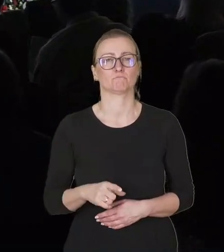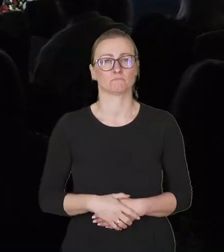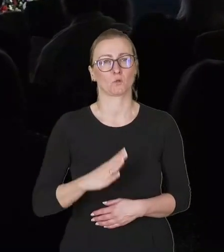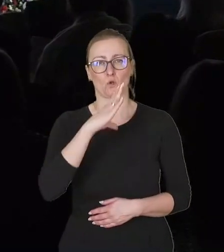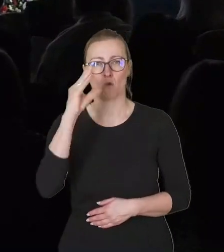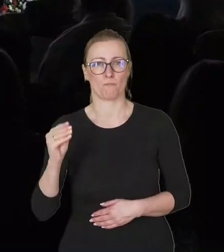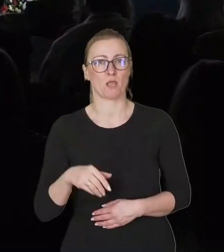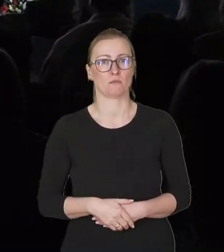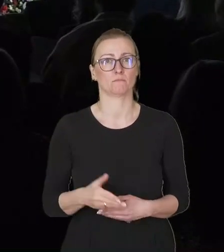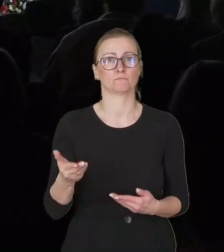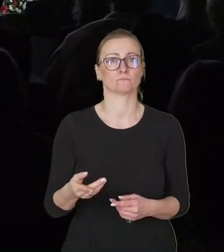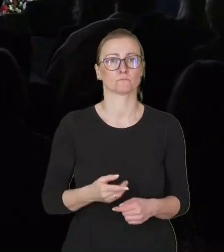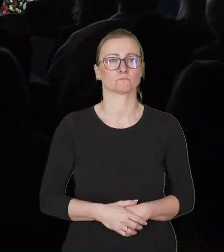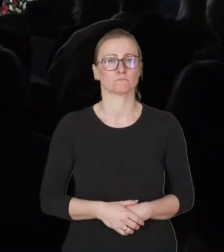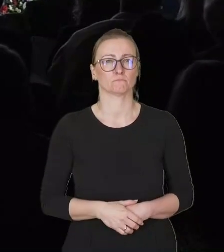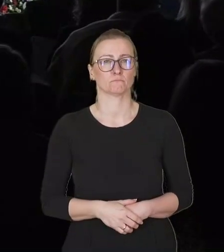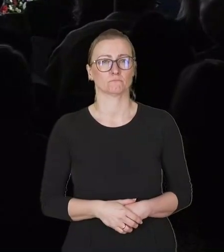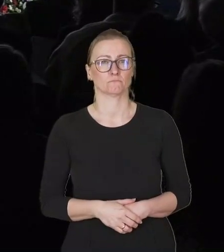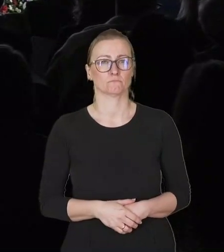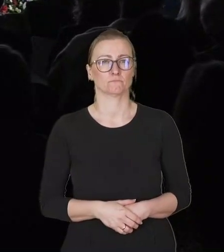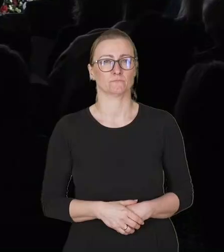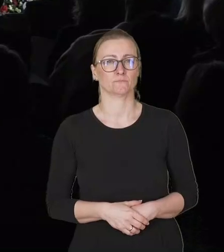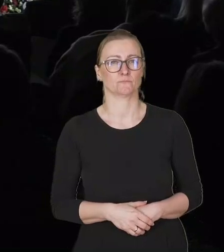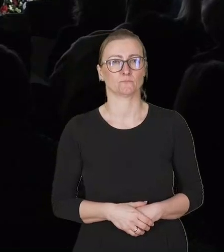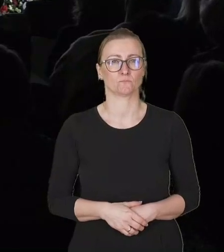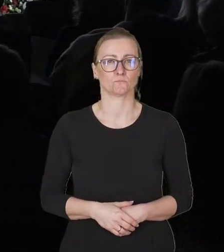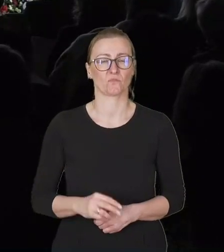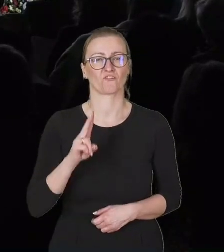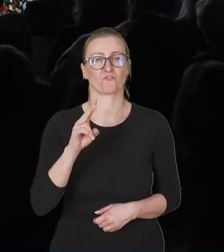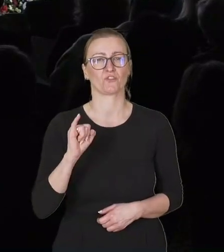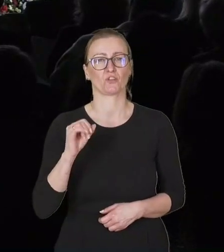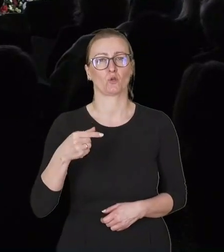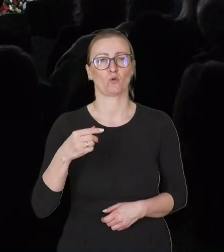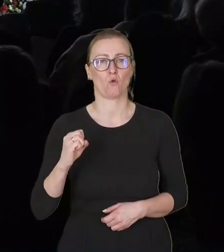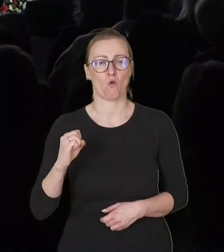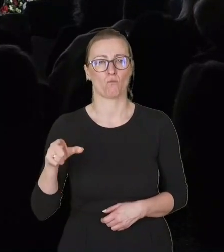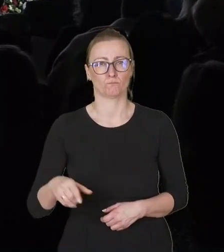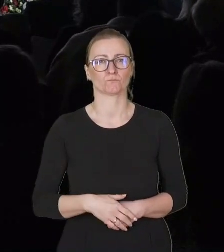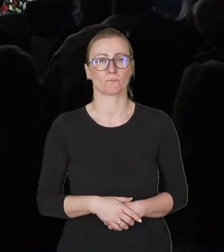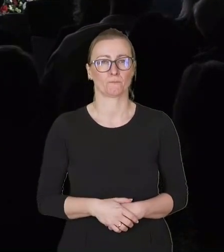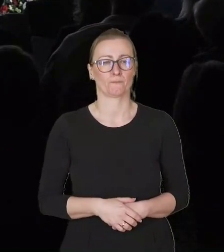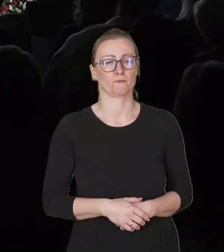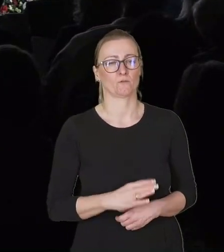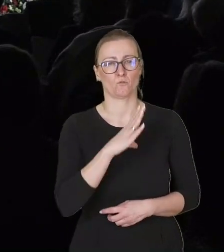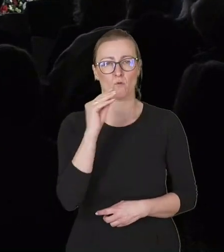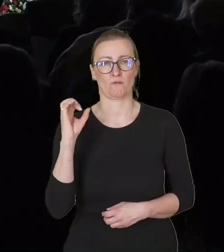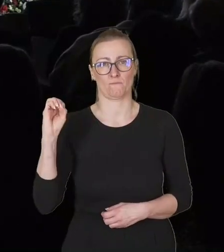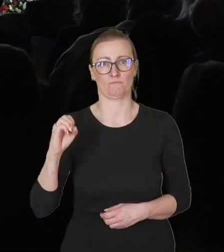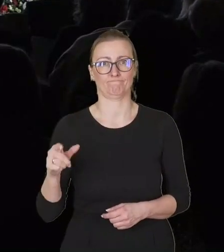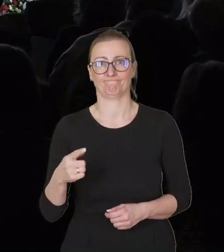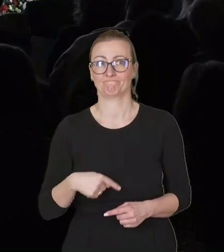board of the Vigo Photonics. I'm sure that everybody in the room knows Vigo. Vigo is one of these kind of